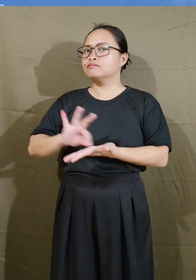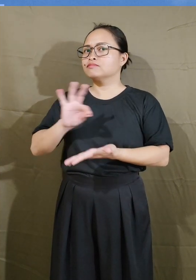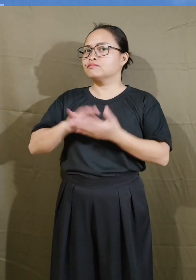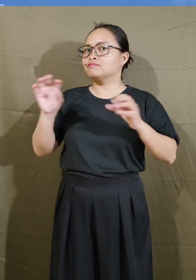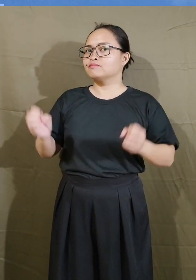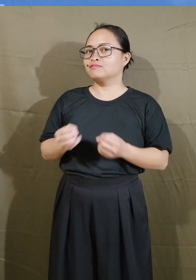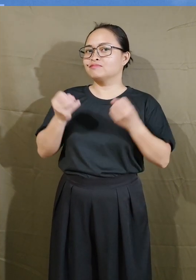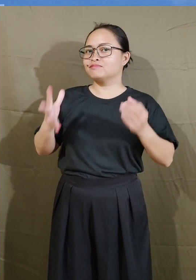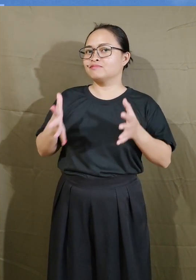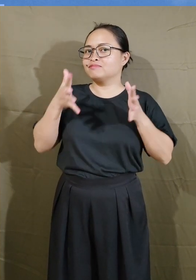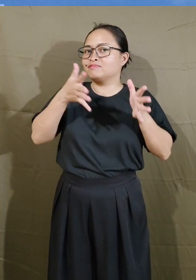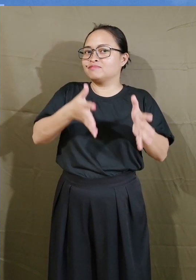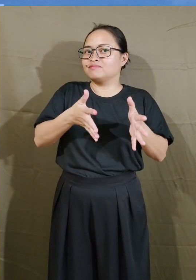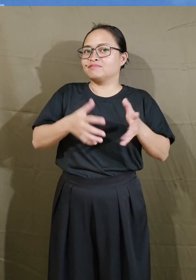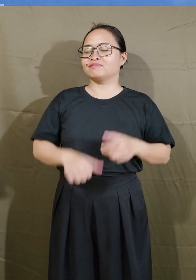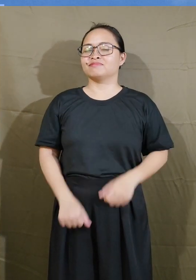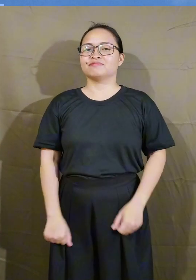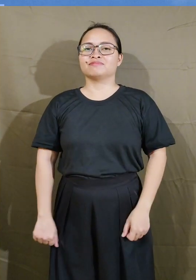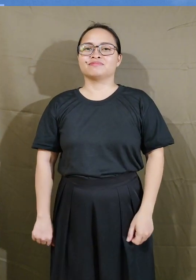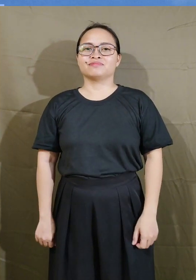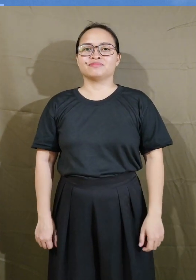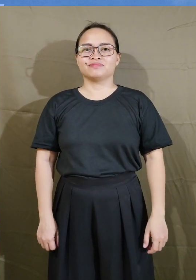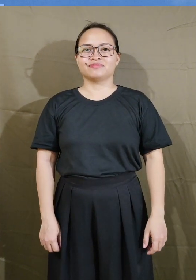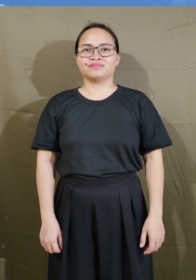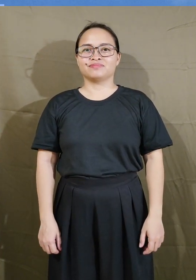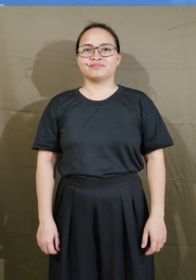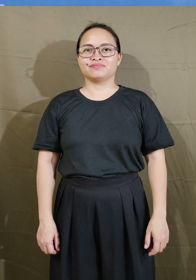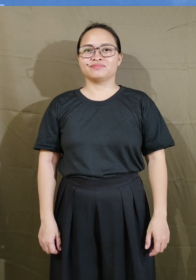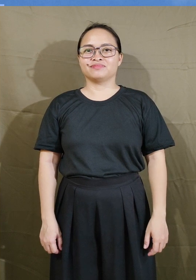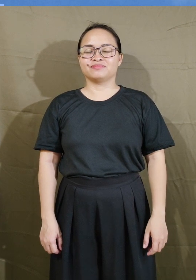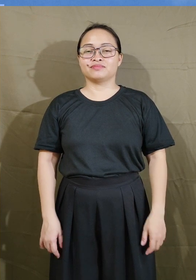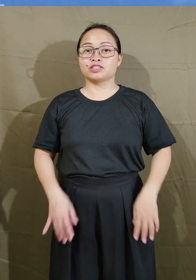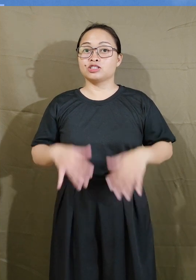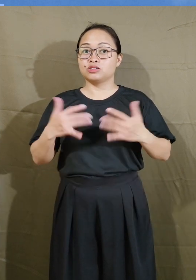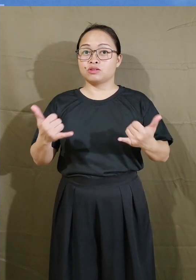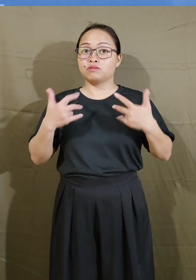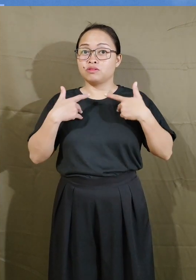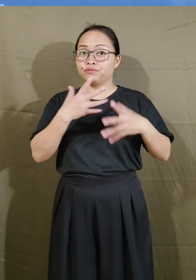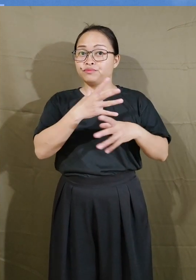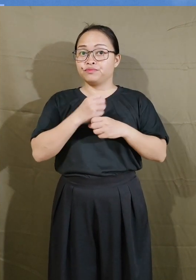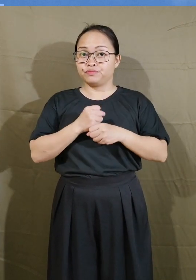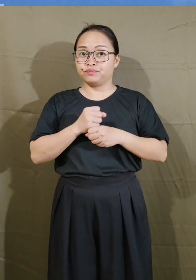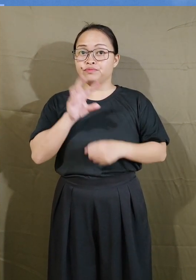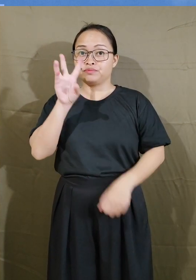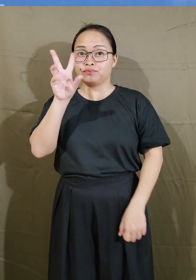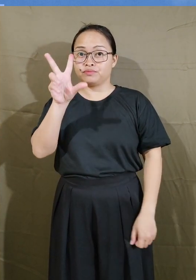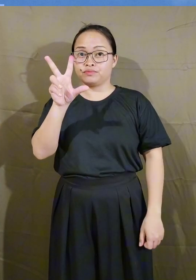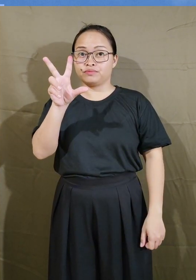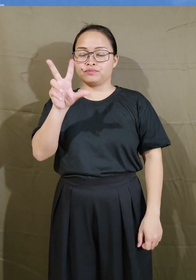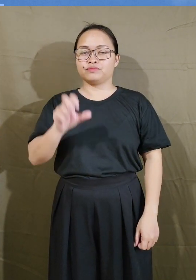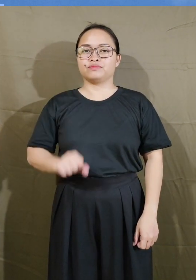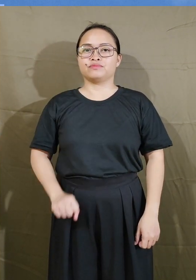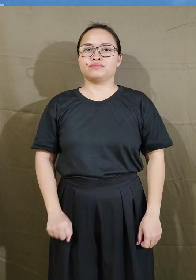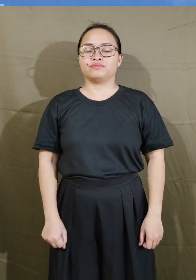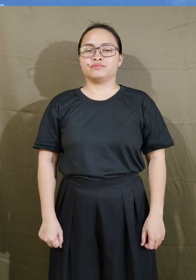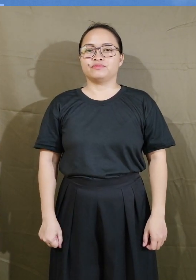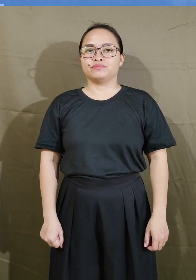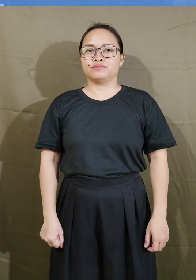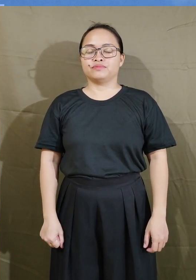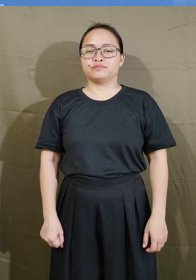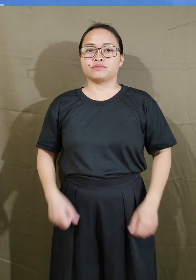Let's count the number of laptops left. Now we get 3.